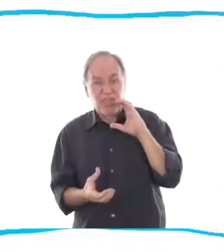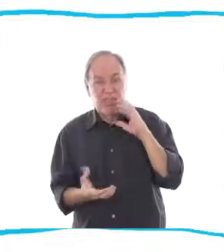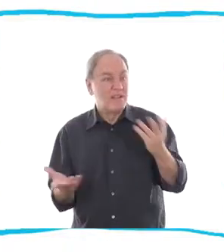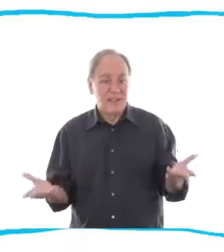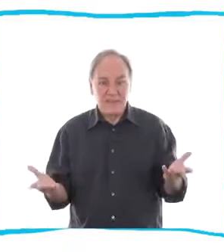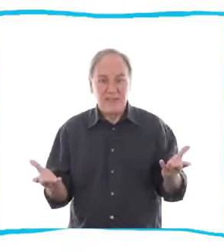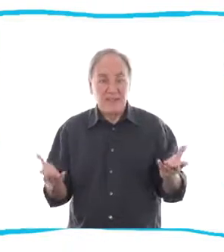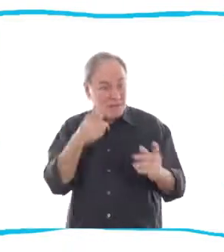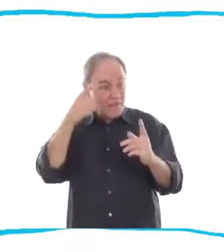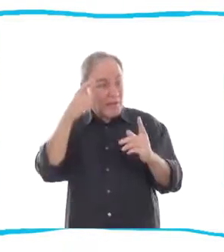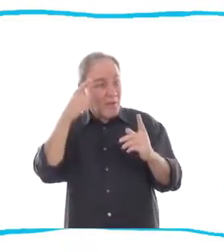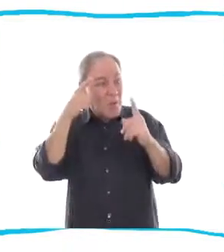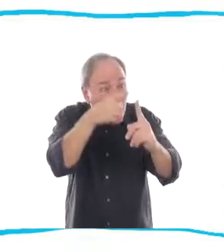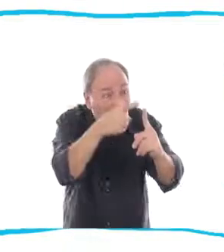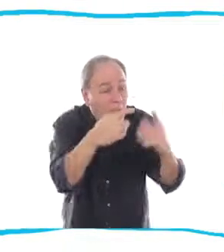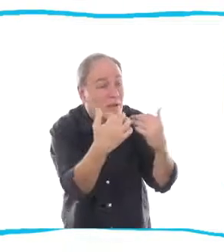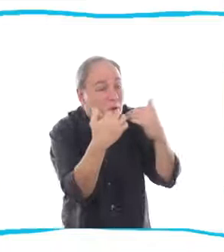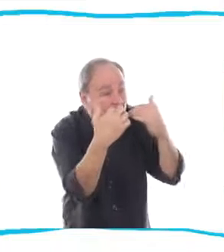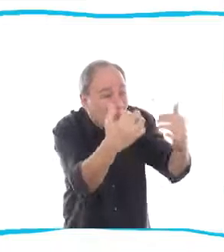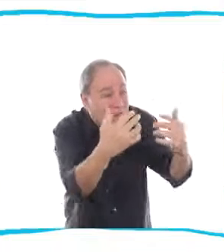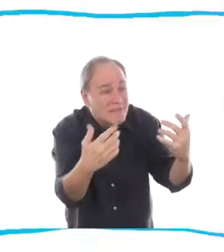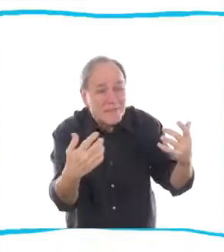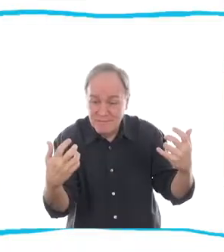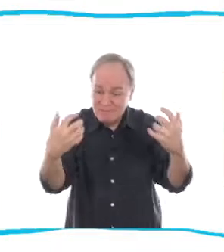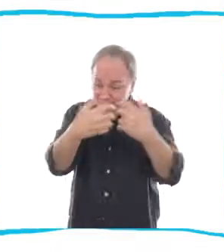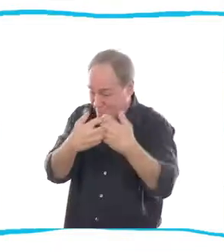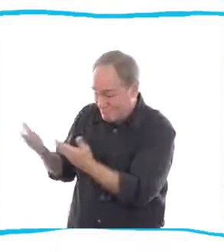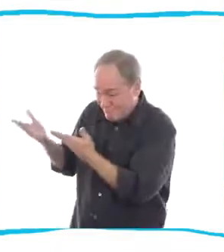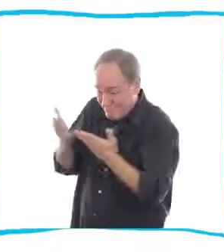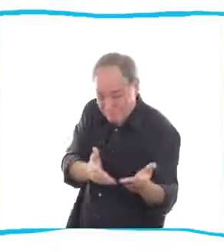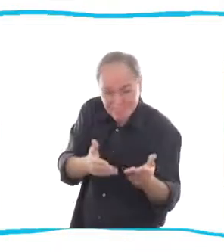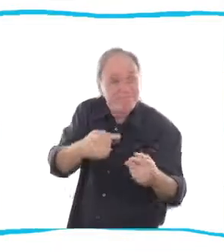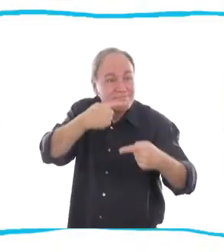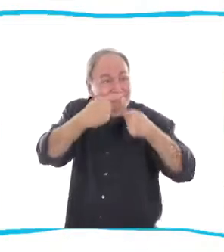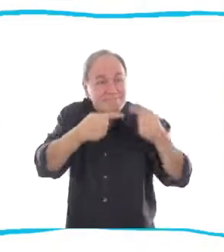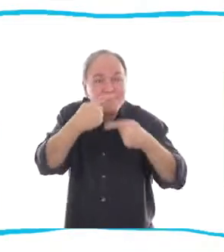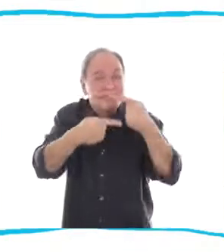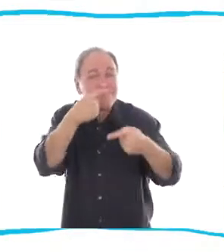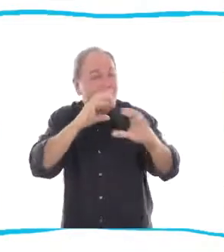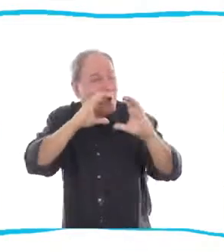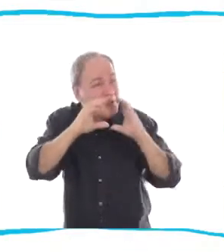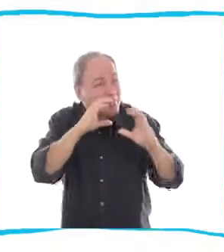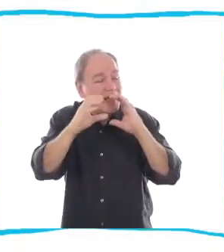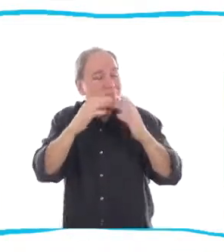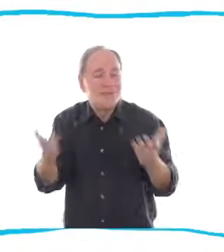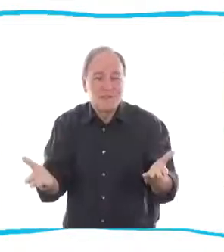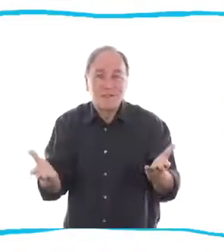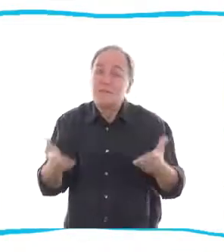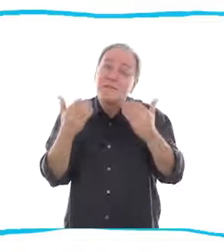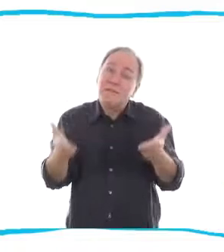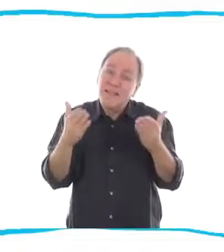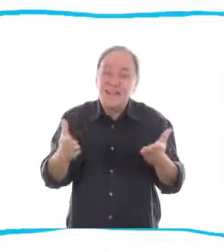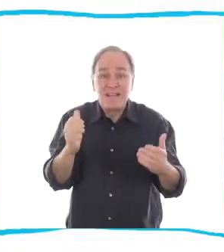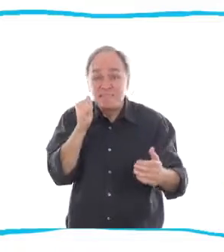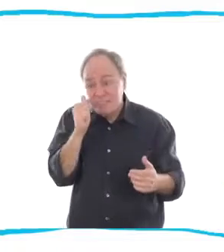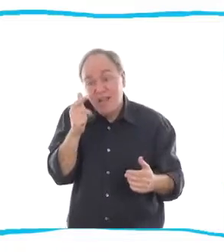adapt the sort of communication we needed to the audience. And I think that they are those sort of our day-to-day learnings that we have to apply